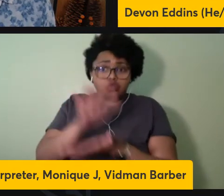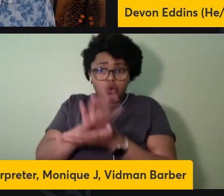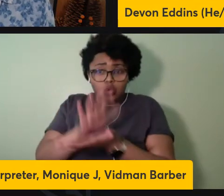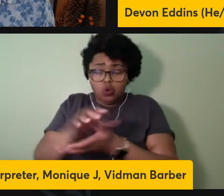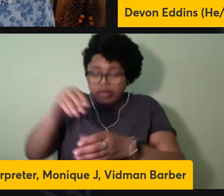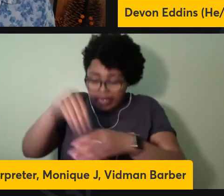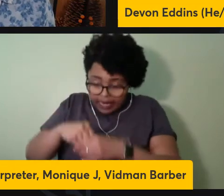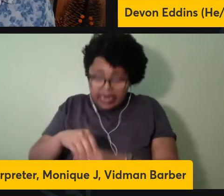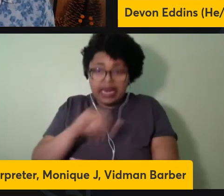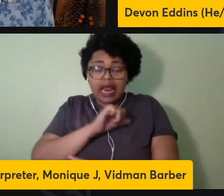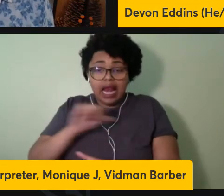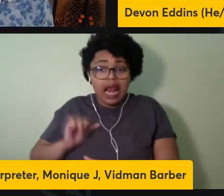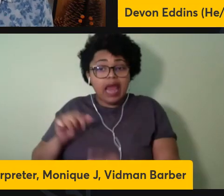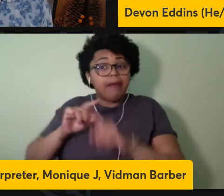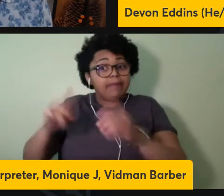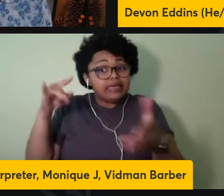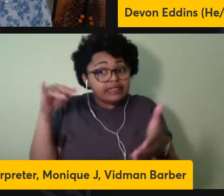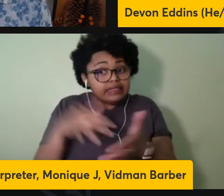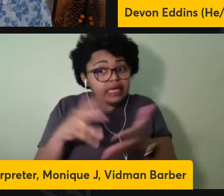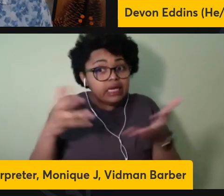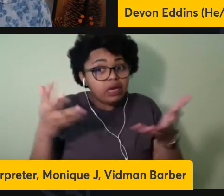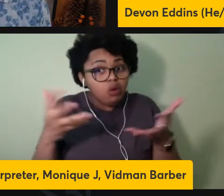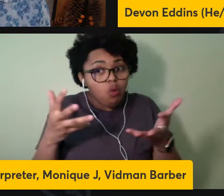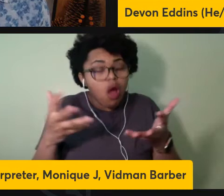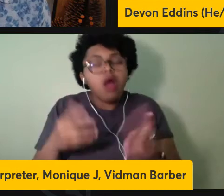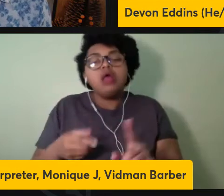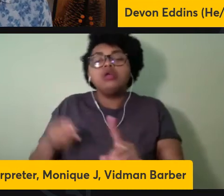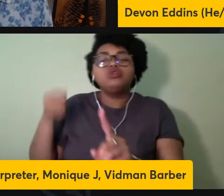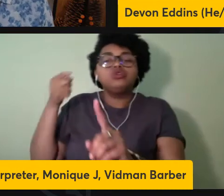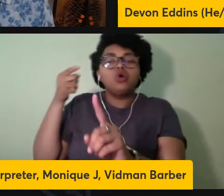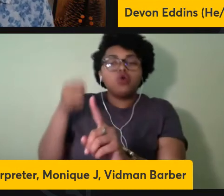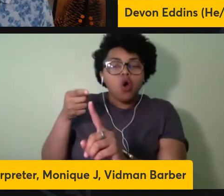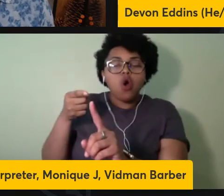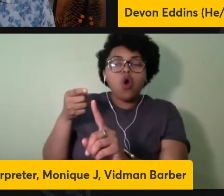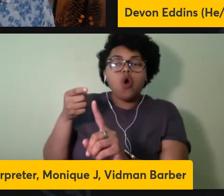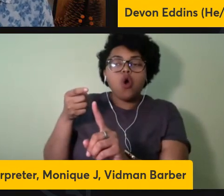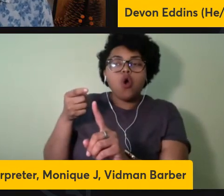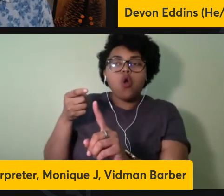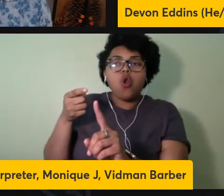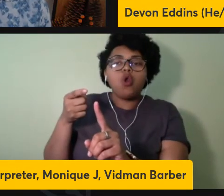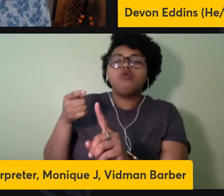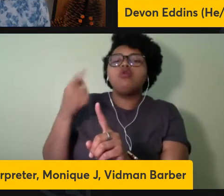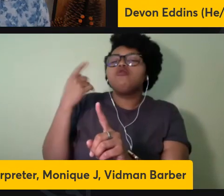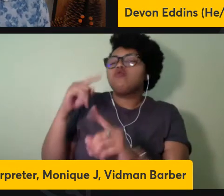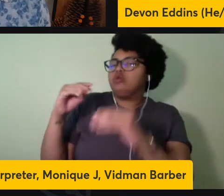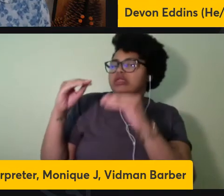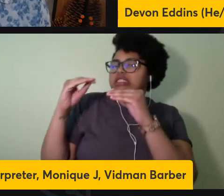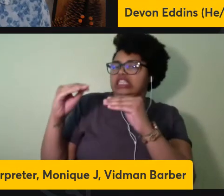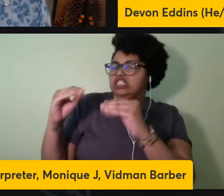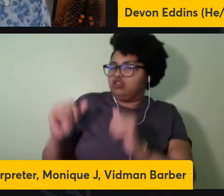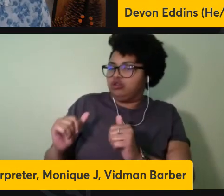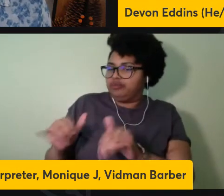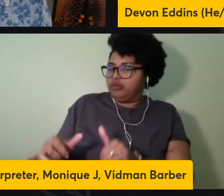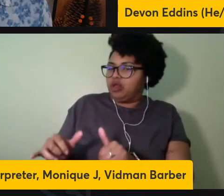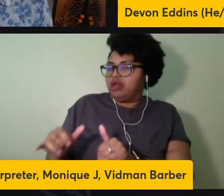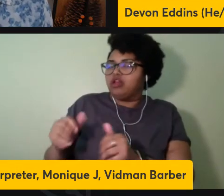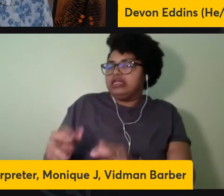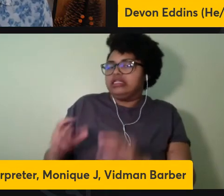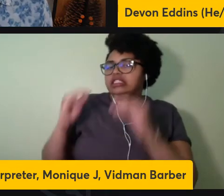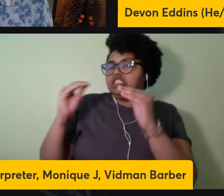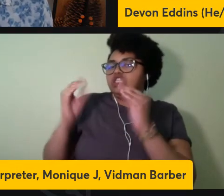Devon's studies centered on the laboratory's goal of understanding tissue-resident versus tissue-recruited immune lineage